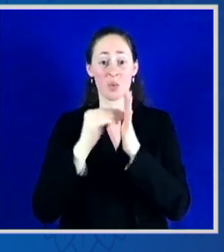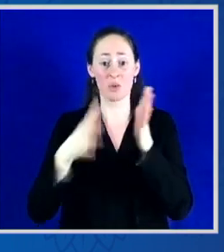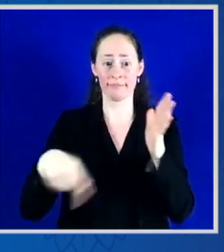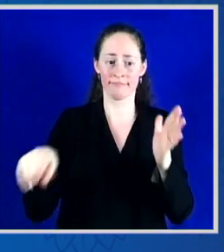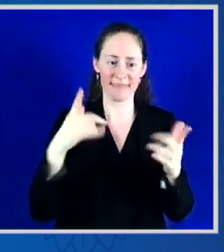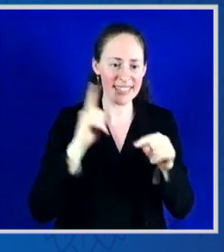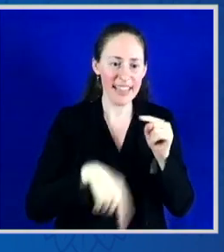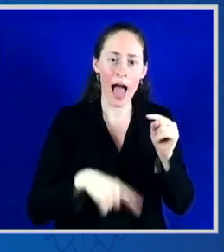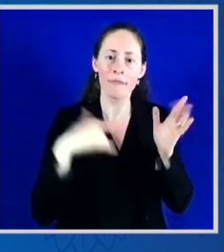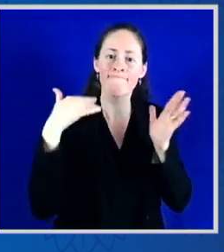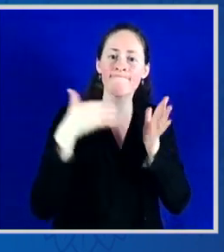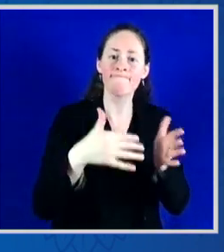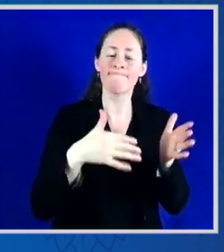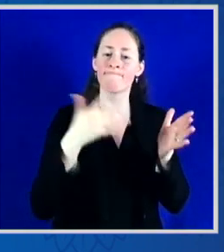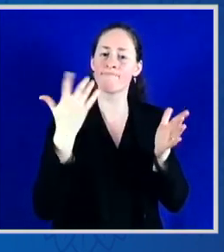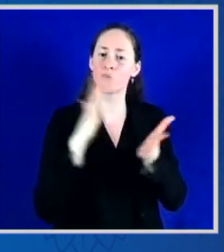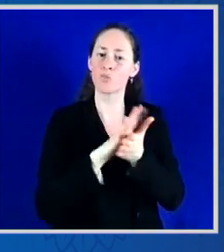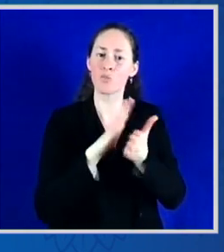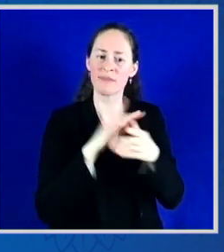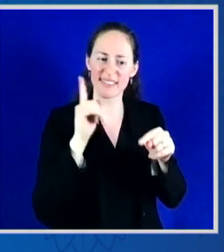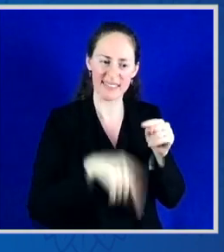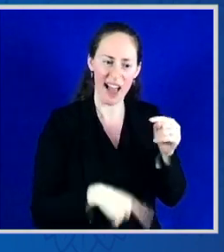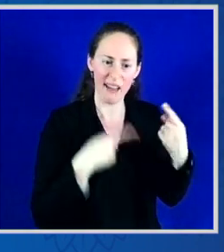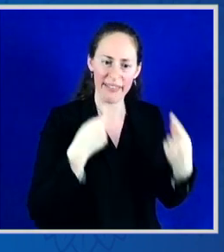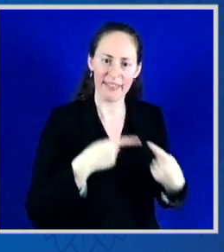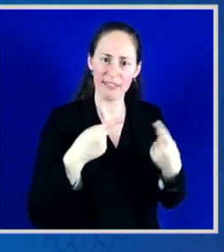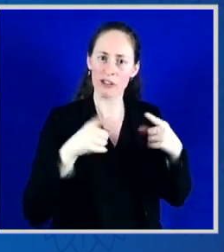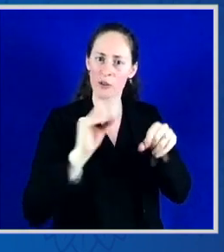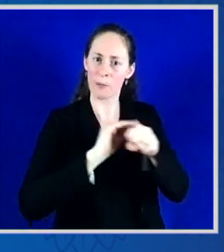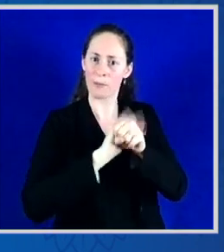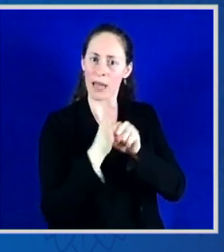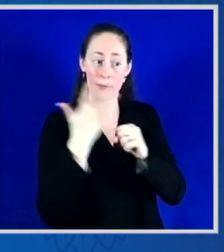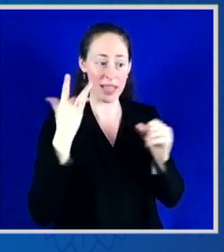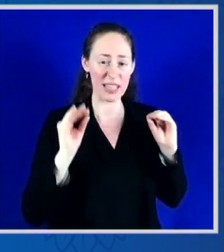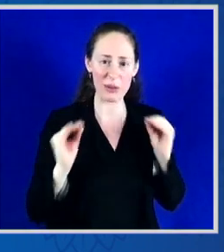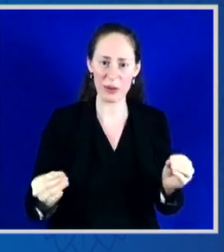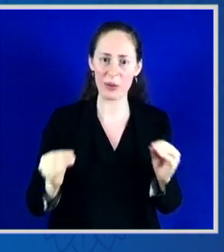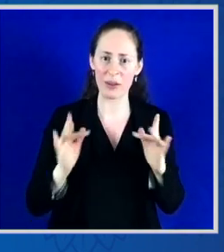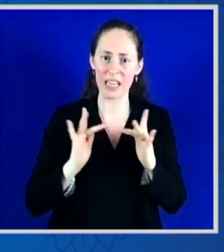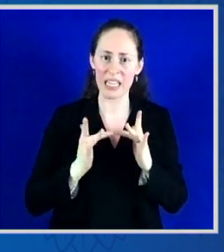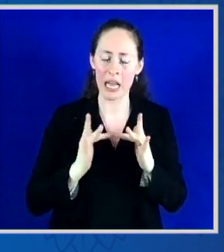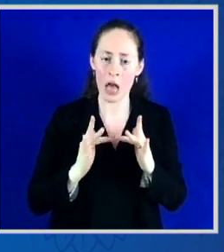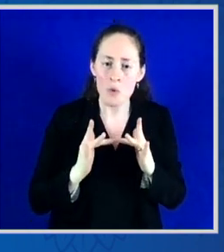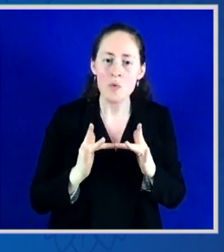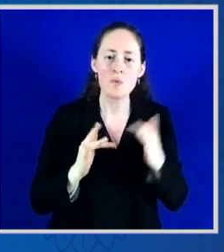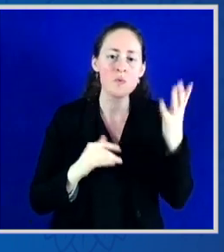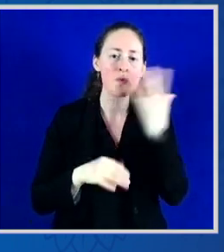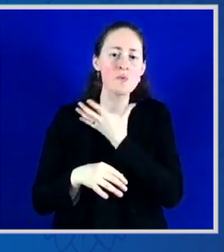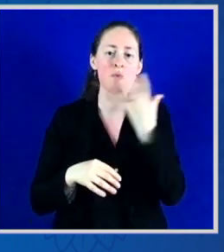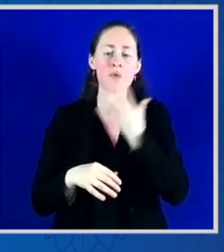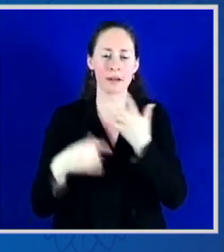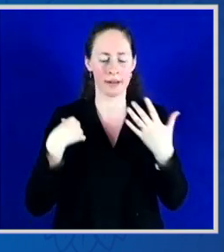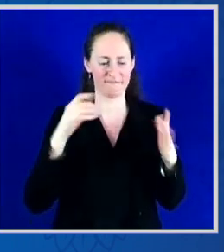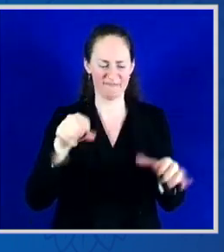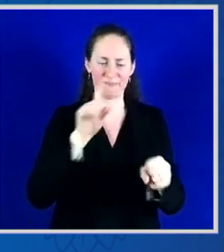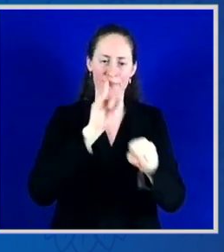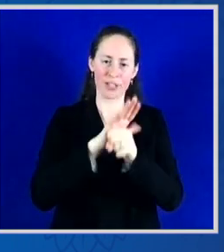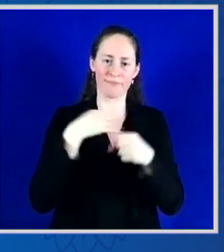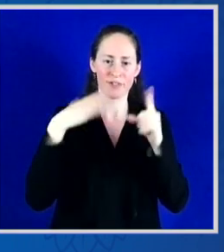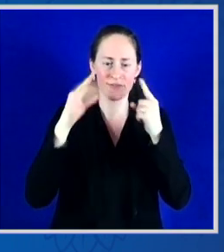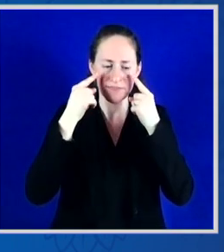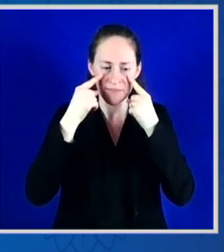of the pandemic because they didn't have broadband. So I saw it firsthand last week.